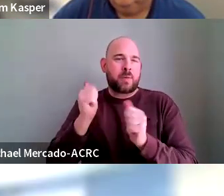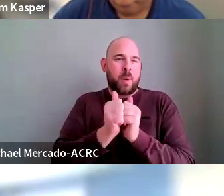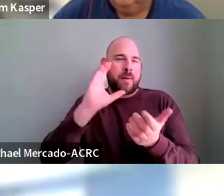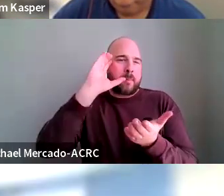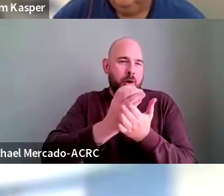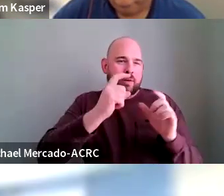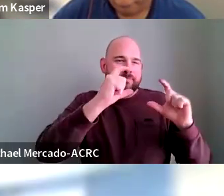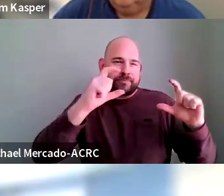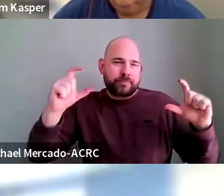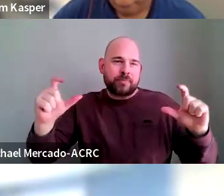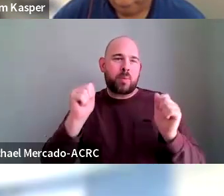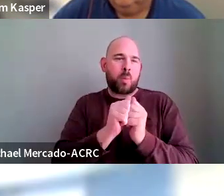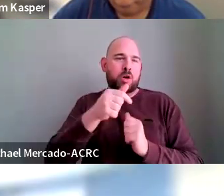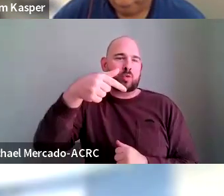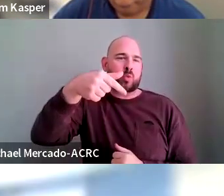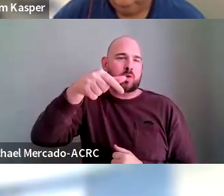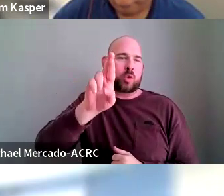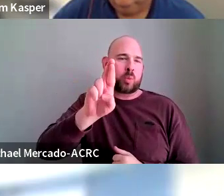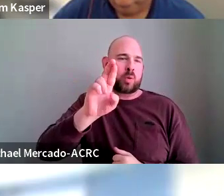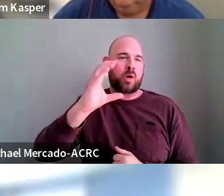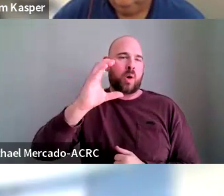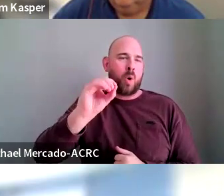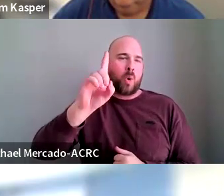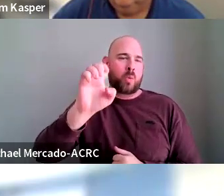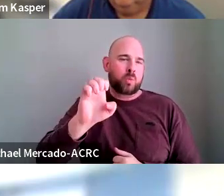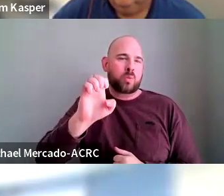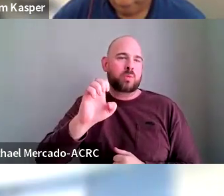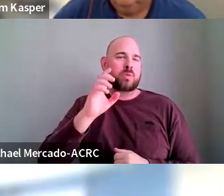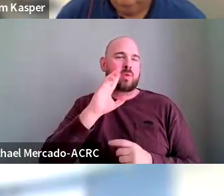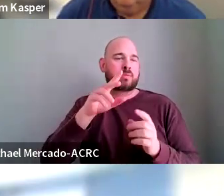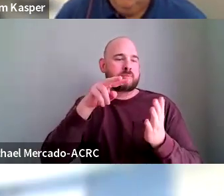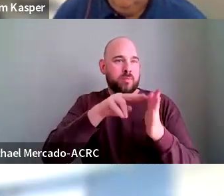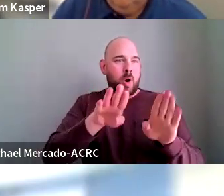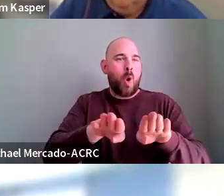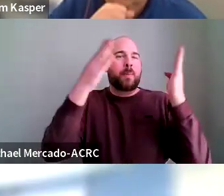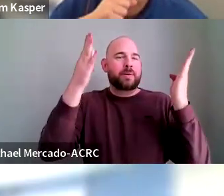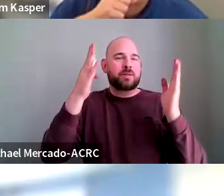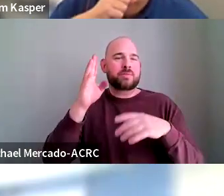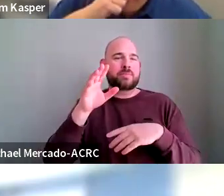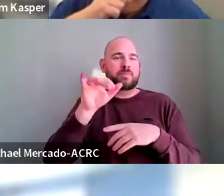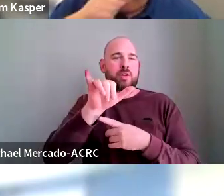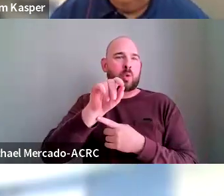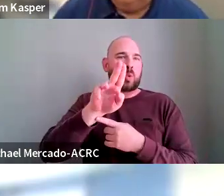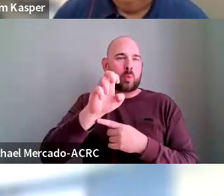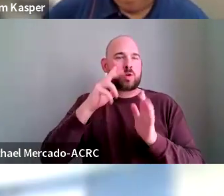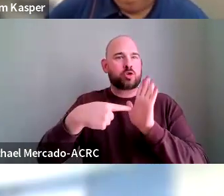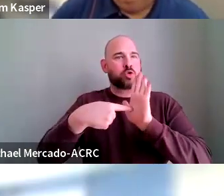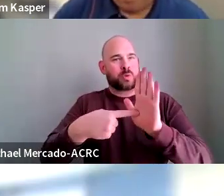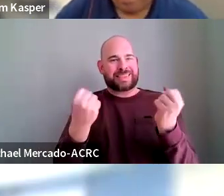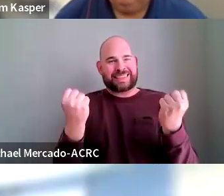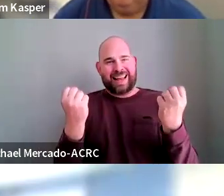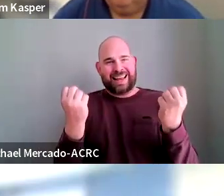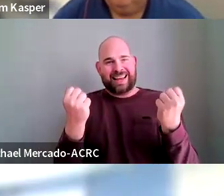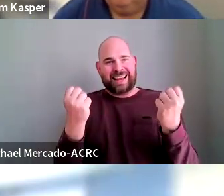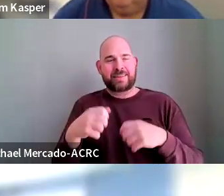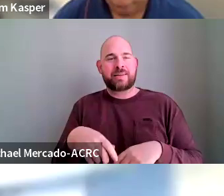do? That's more advanced sign language. So we've been setting up some emergency cards with pictures. They have a QR code on them that you'd be able